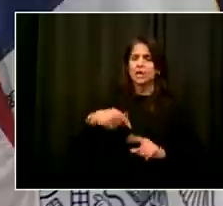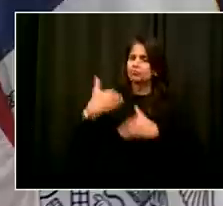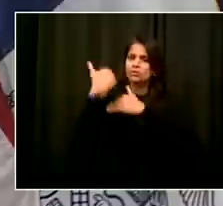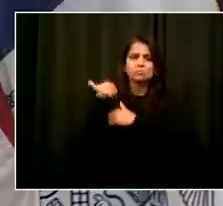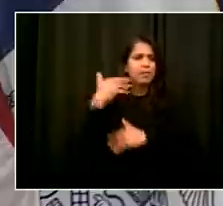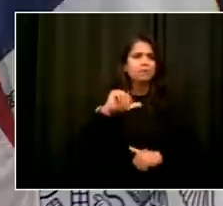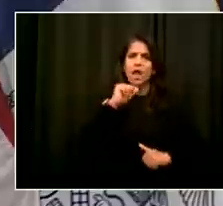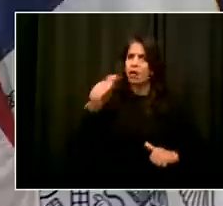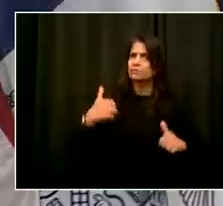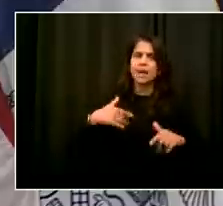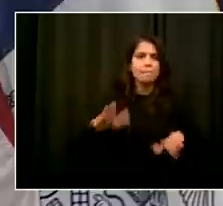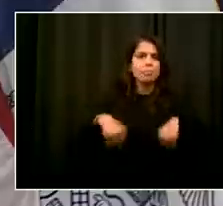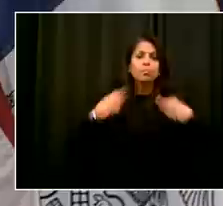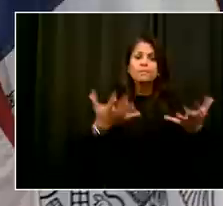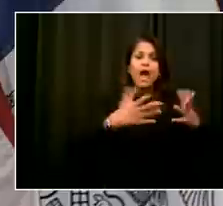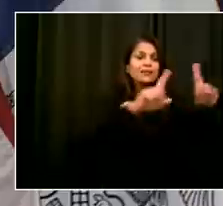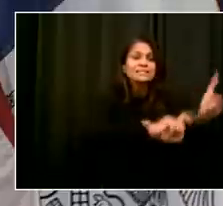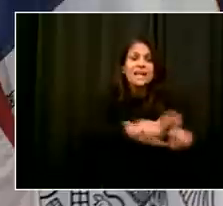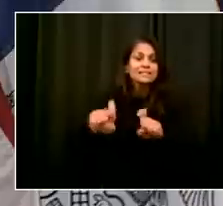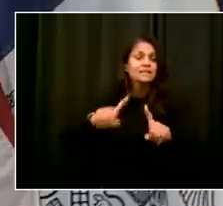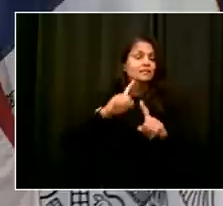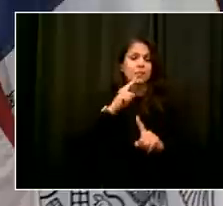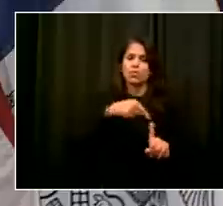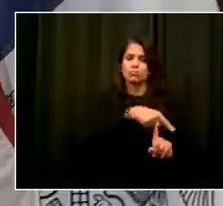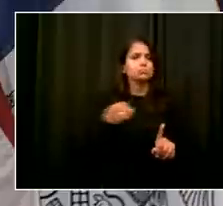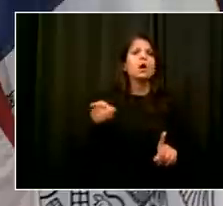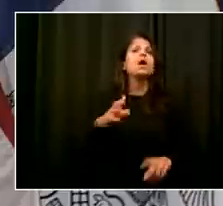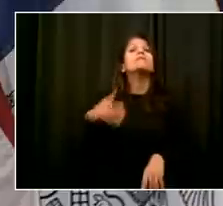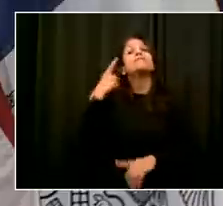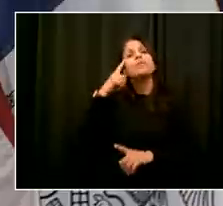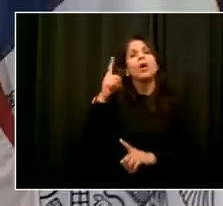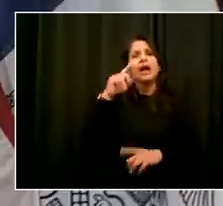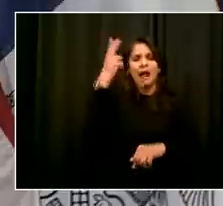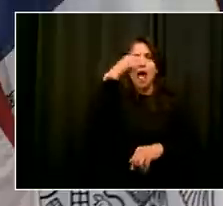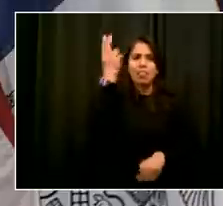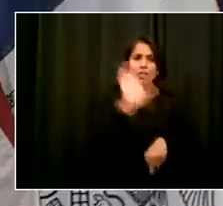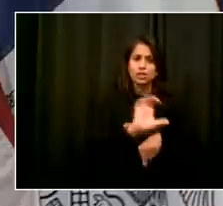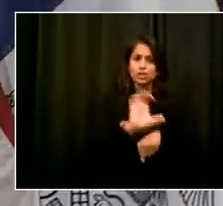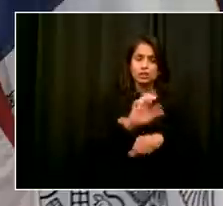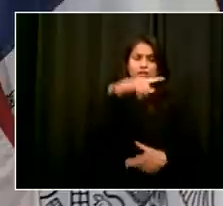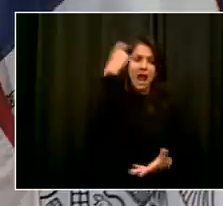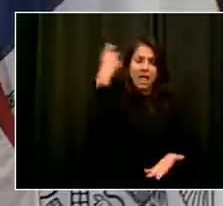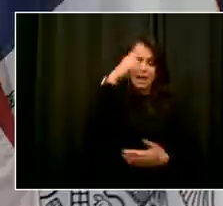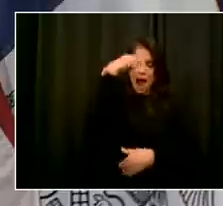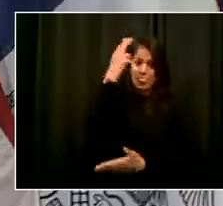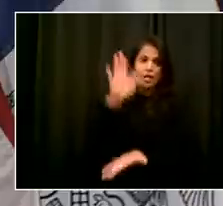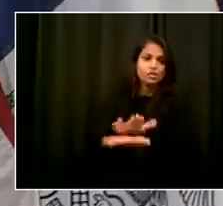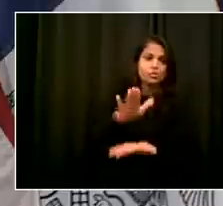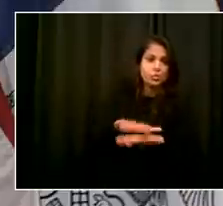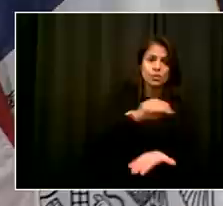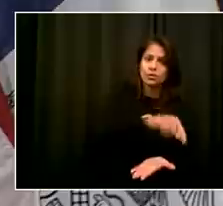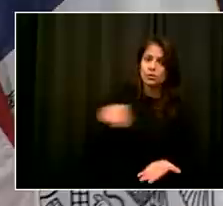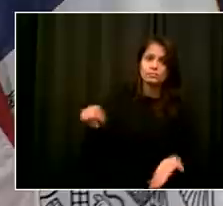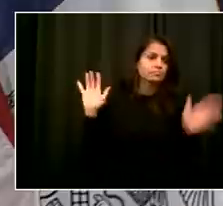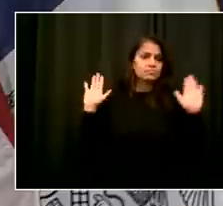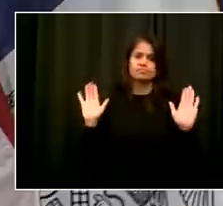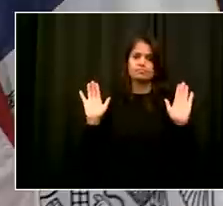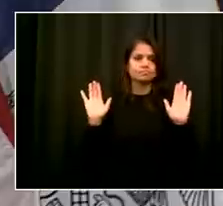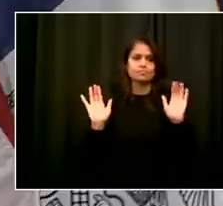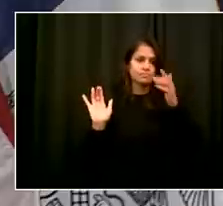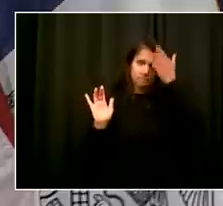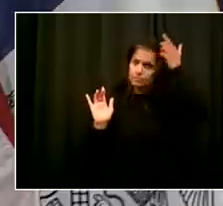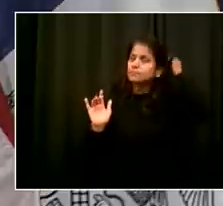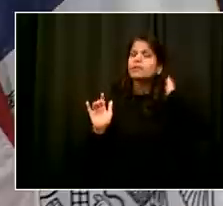has handled this from the beginning. Look, I've spoken to Cardinal Dolan about this. It's something I fully